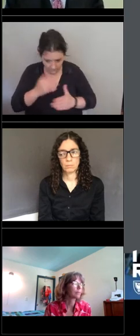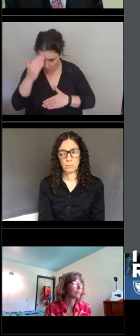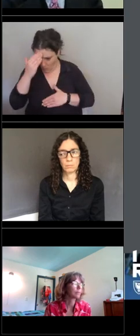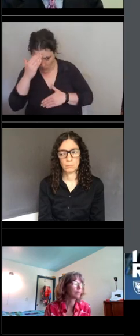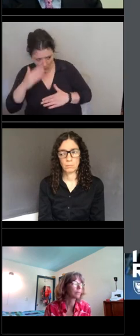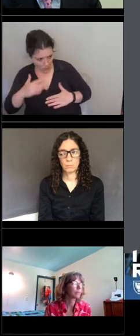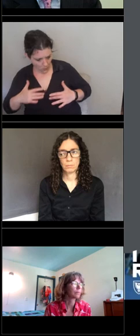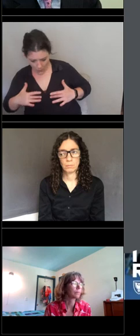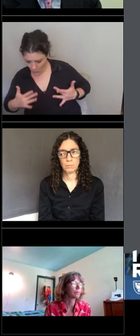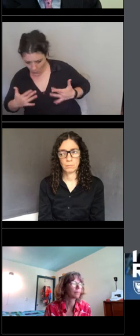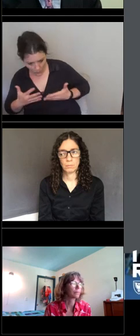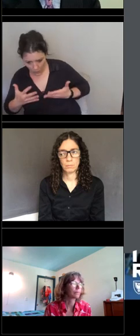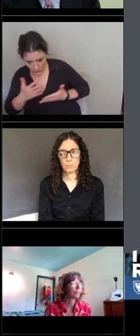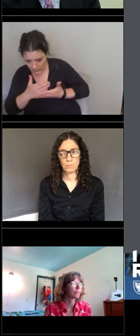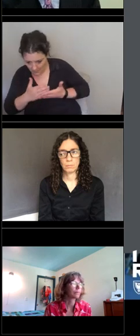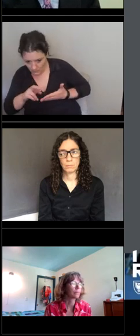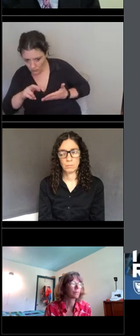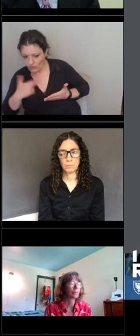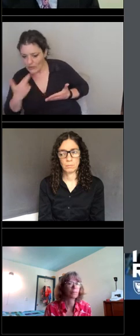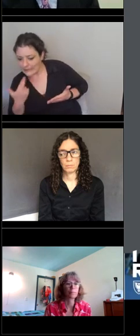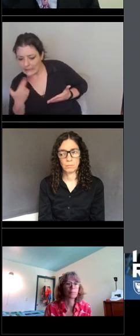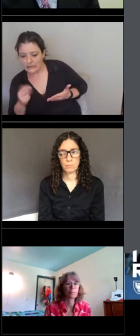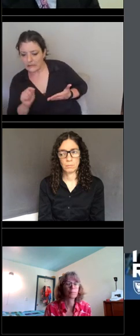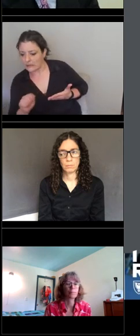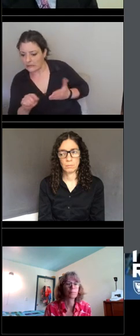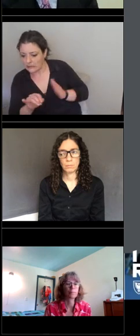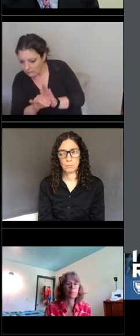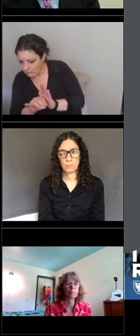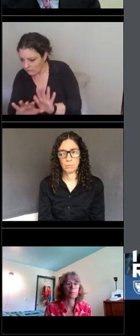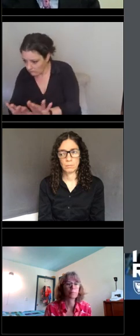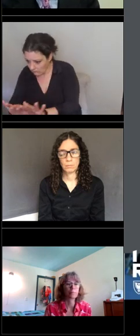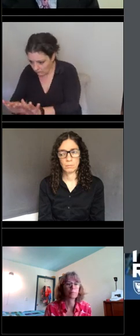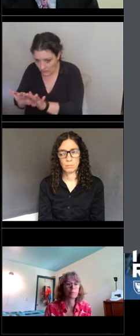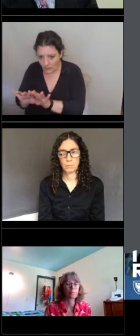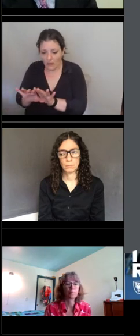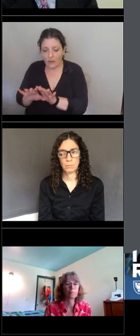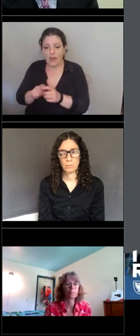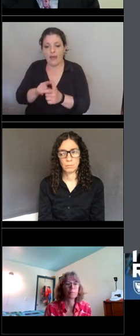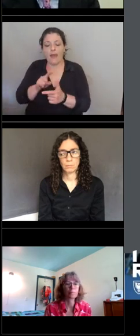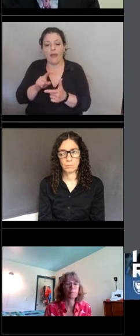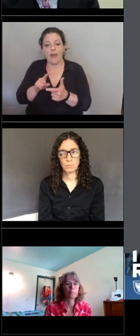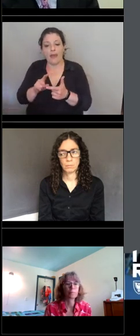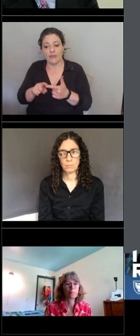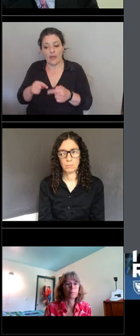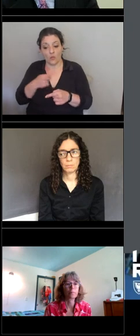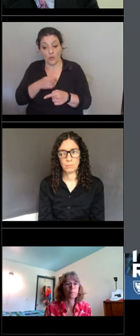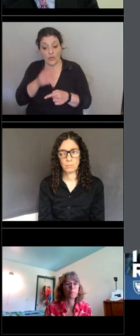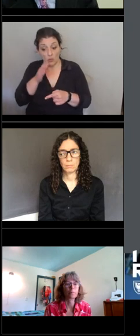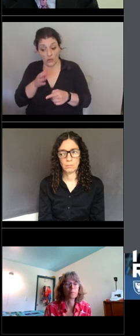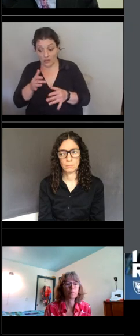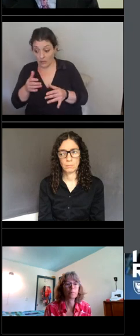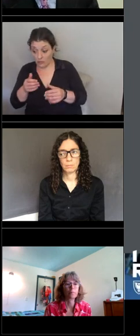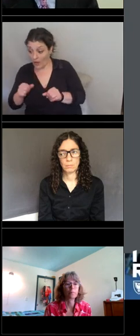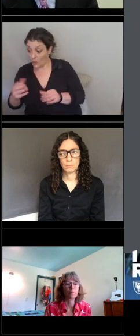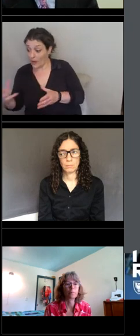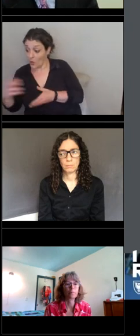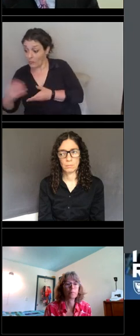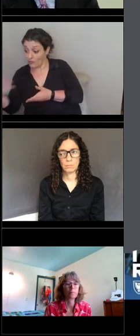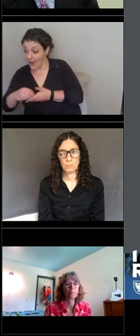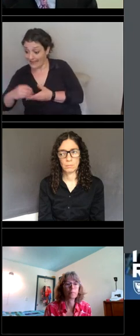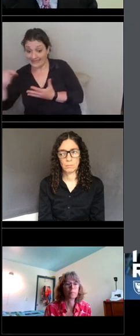plans will incorporate, the management actions, be it administrative or adaptive actions,